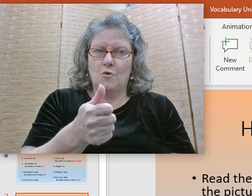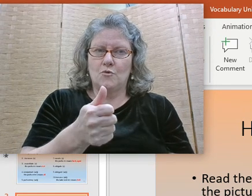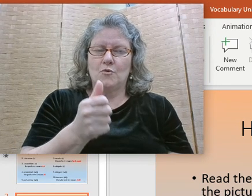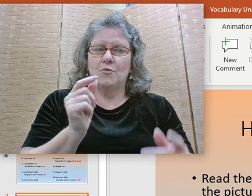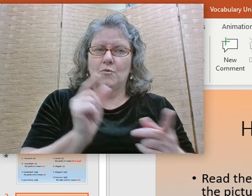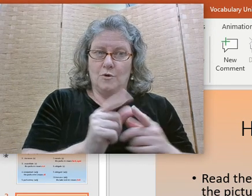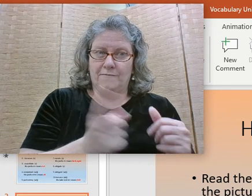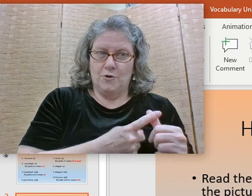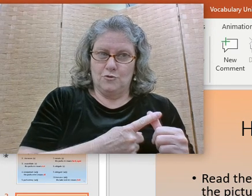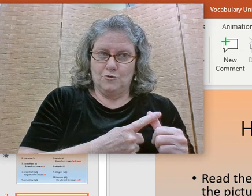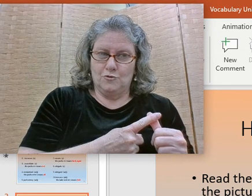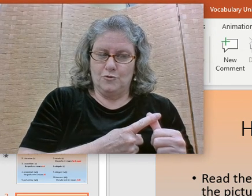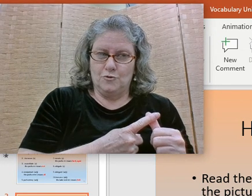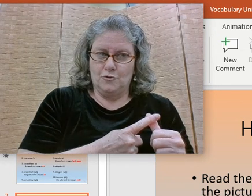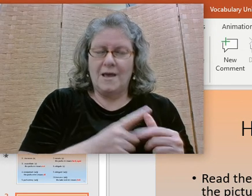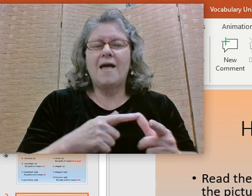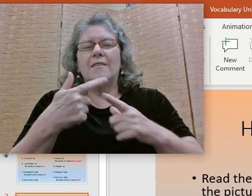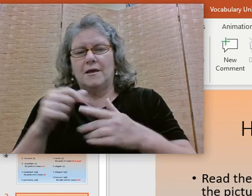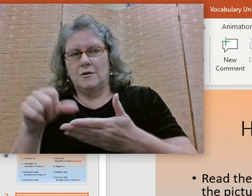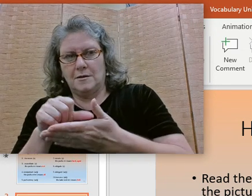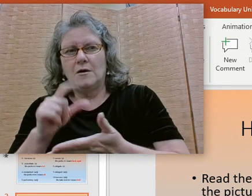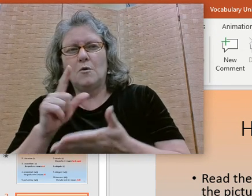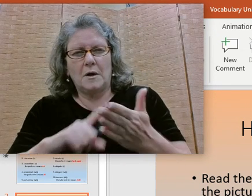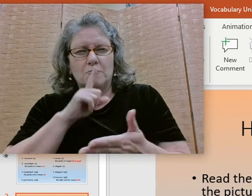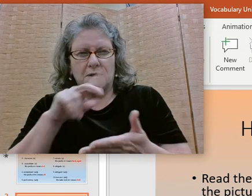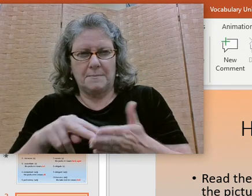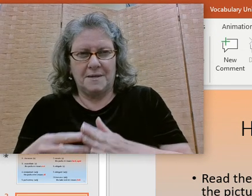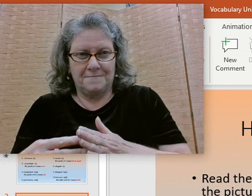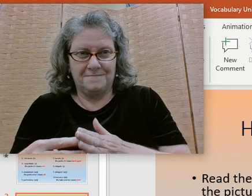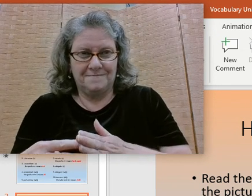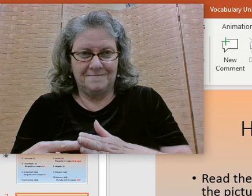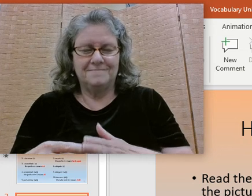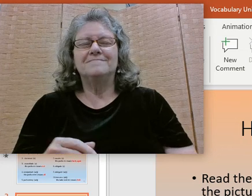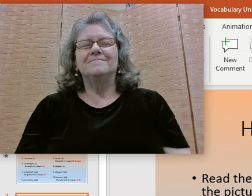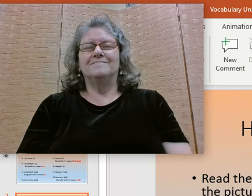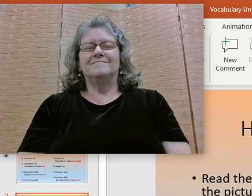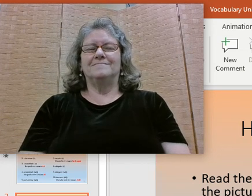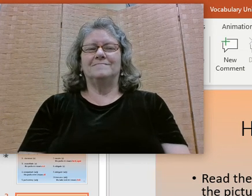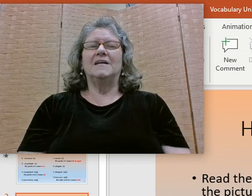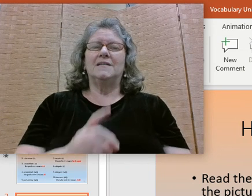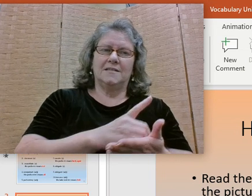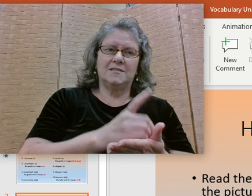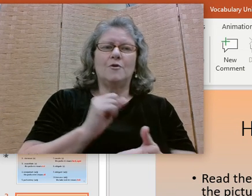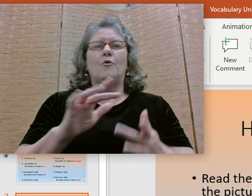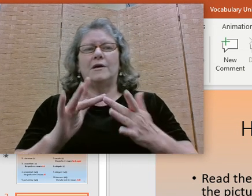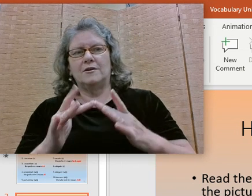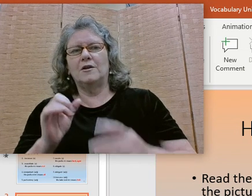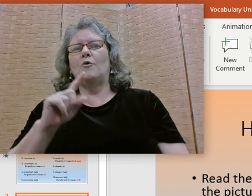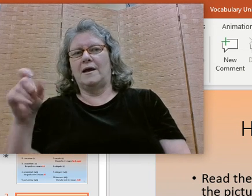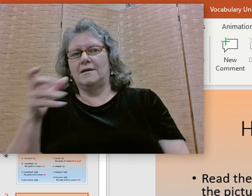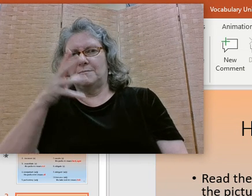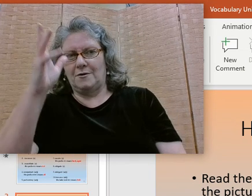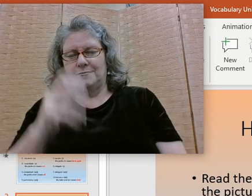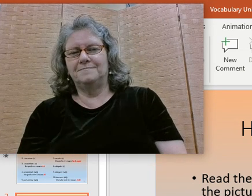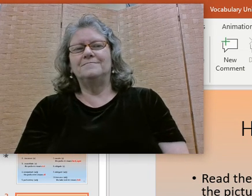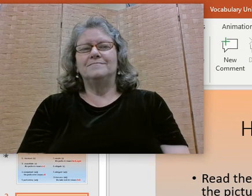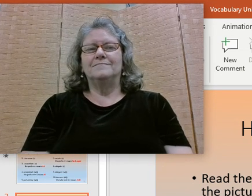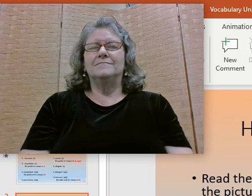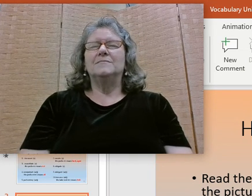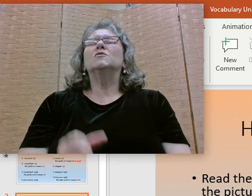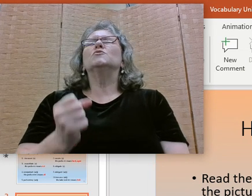words before you actually go and look it up in a dictionary or the internet or ask a parent. It is